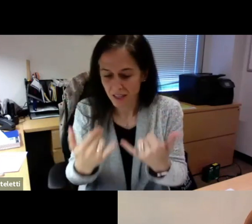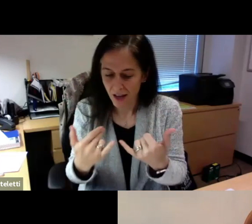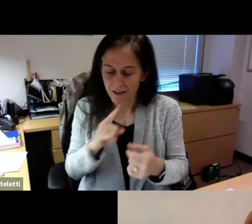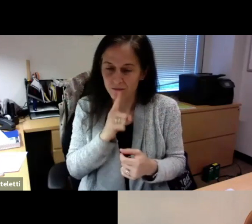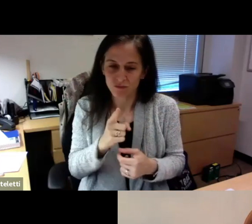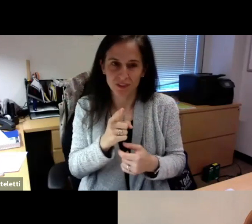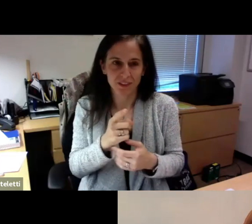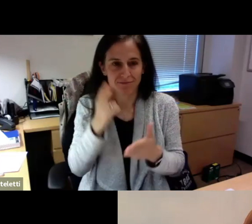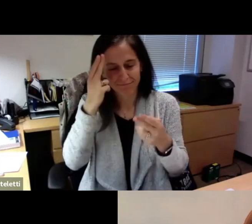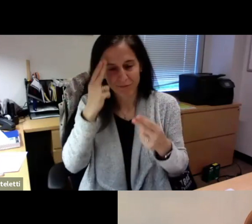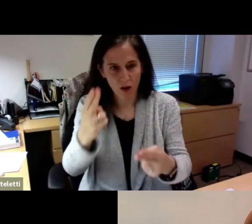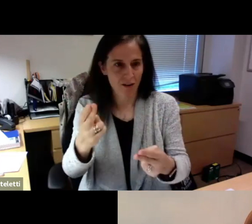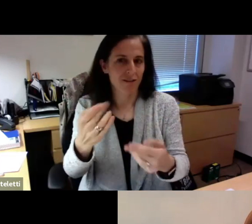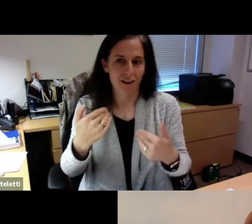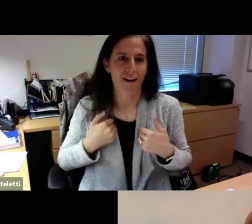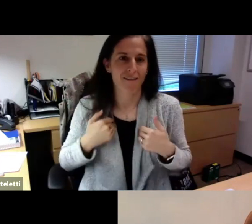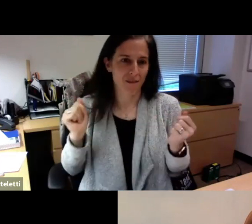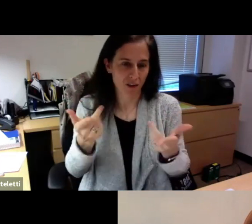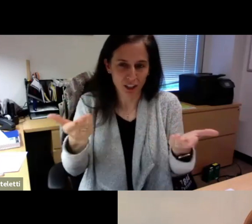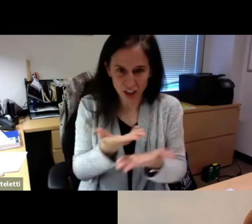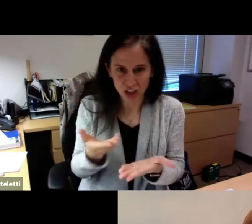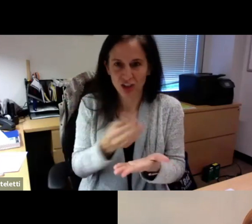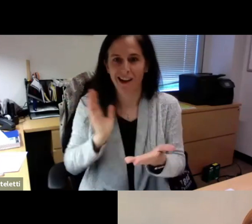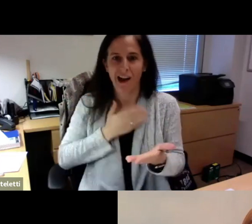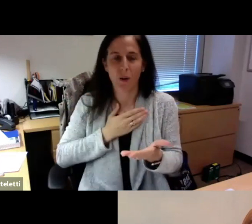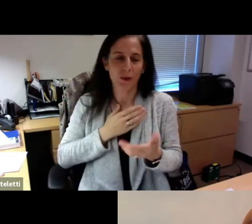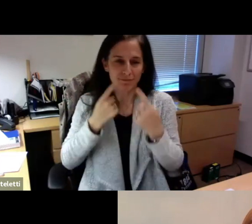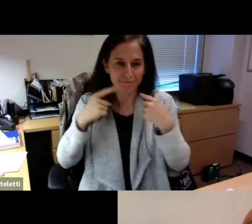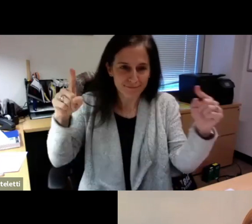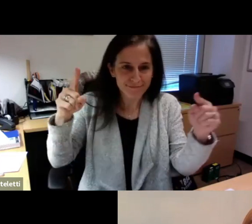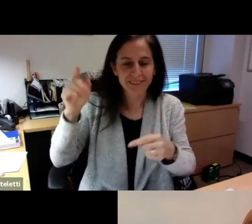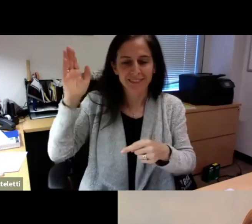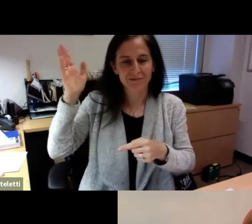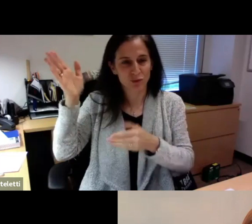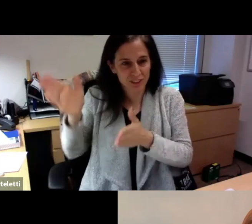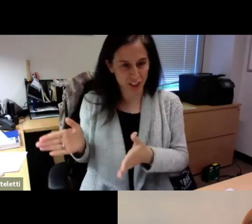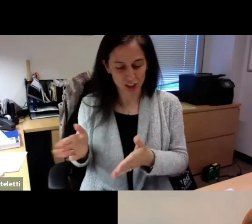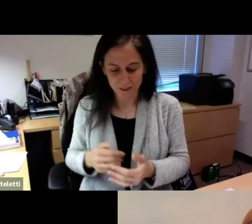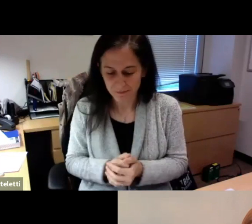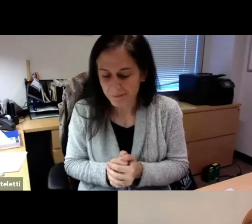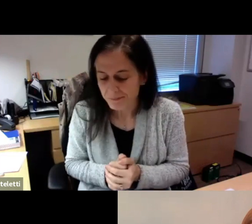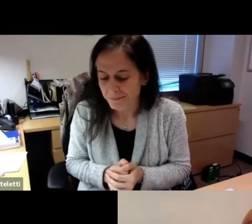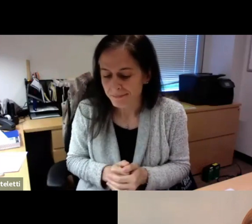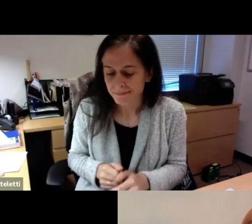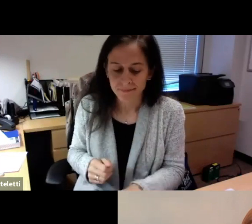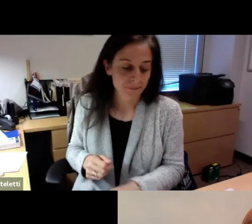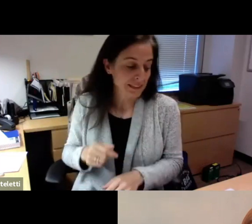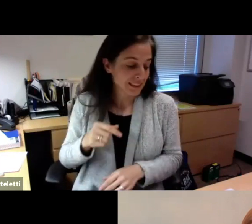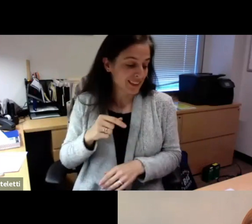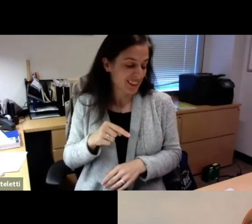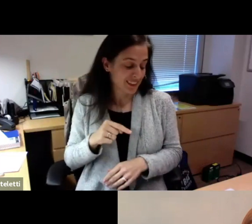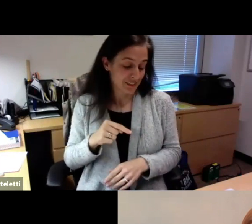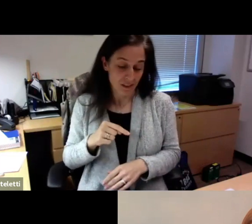Okay, I'd like to begin by saying thank you everyone for joining us today. We are truly honored to have you here as well